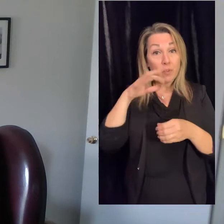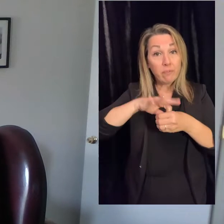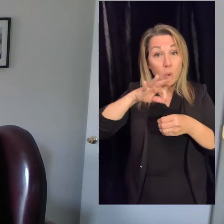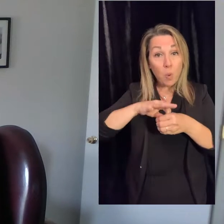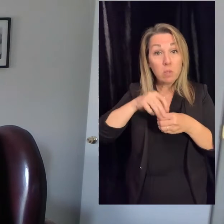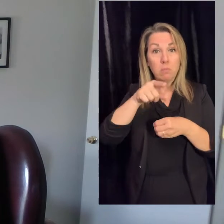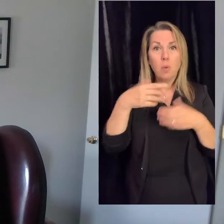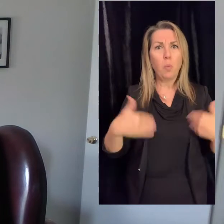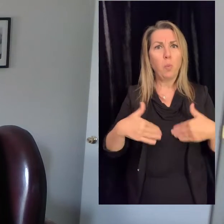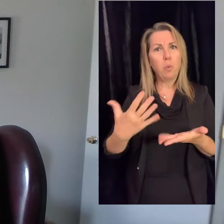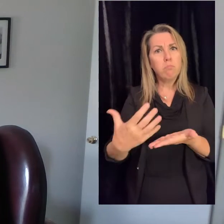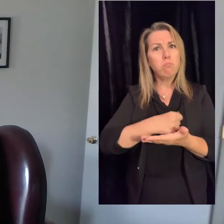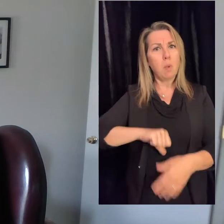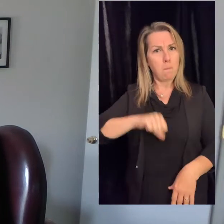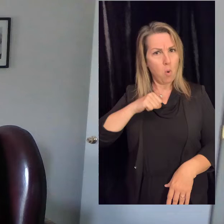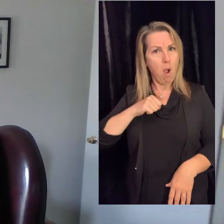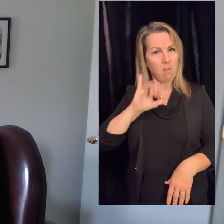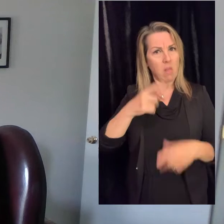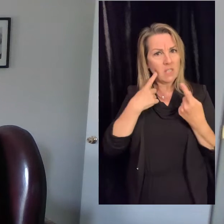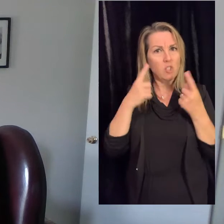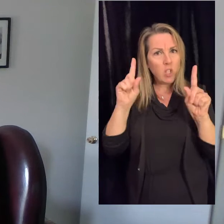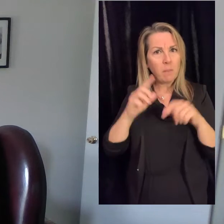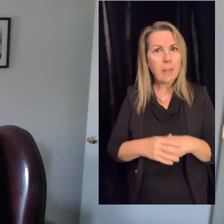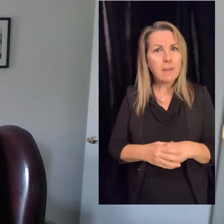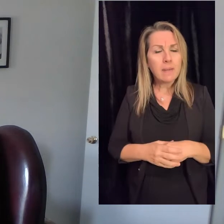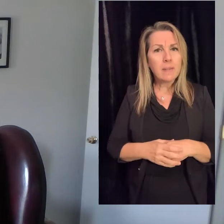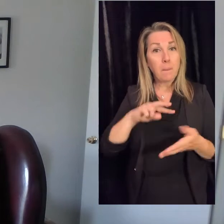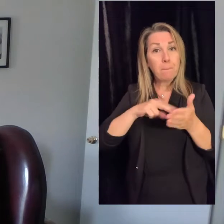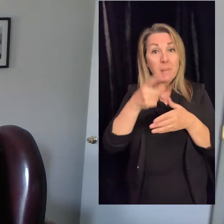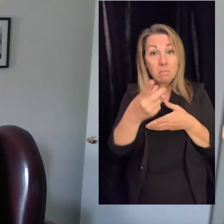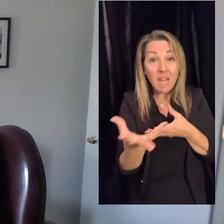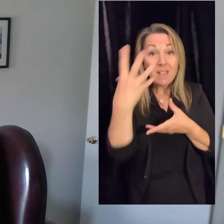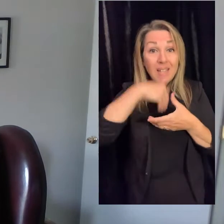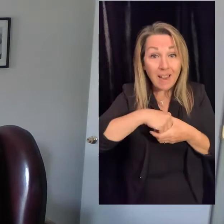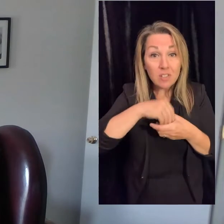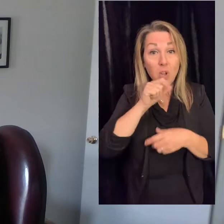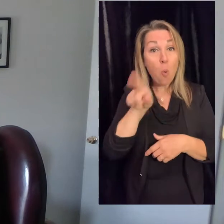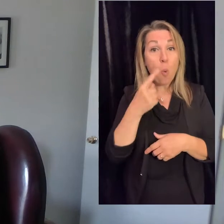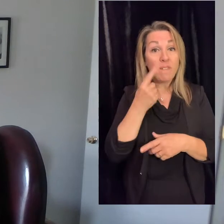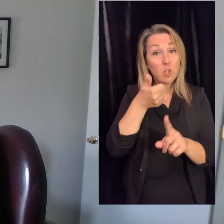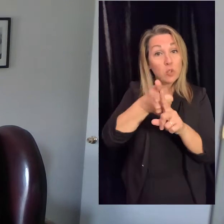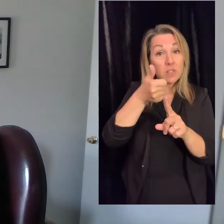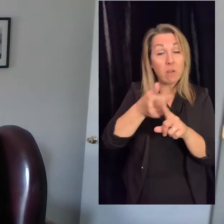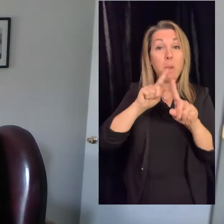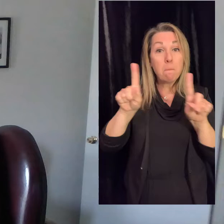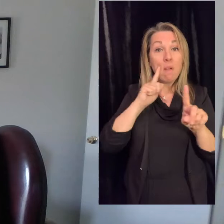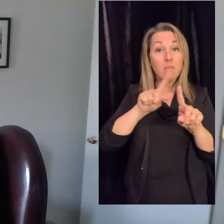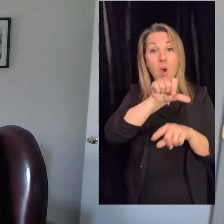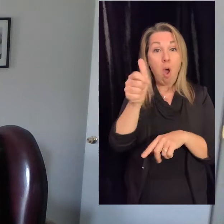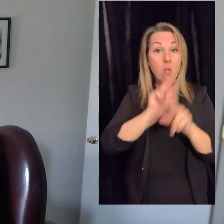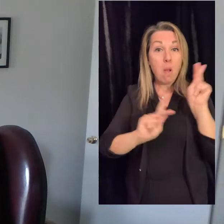deserves to take some pride in that achievement. That shows that you're engaged, not just for yourself, but for your community. And